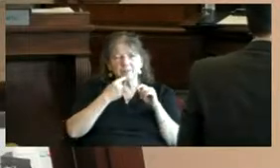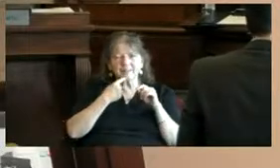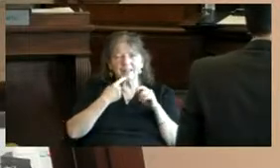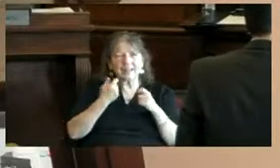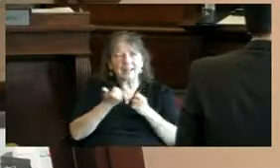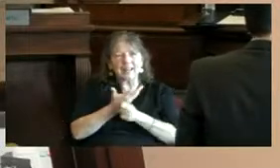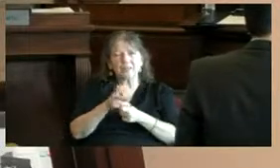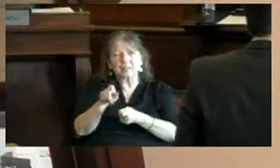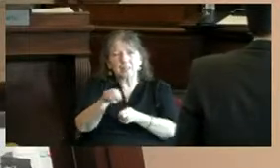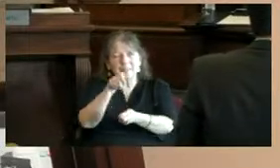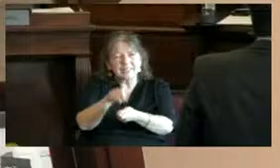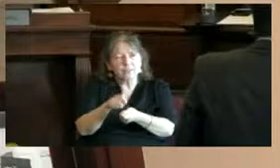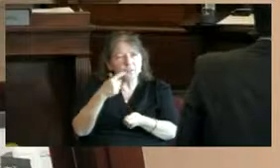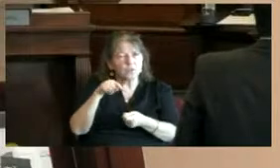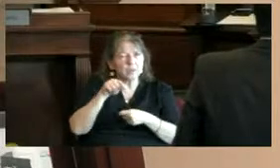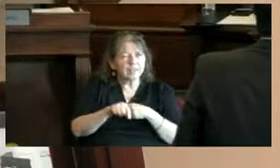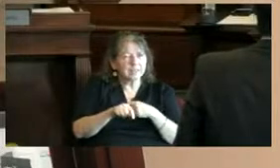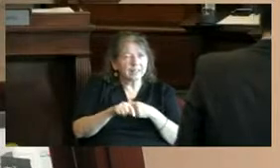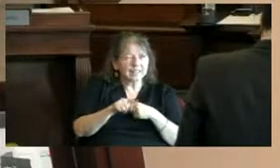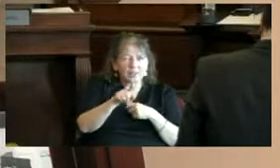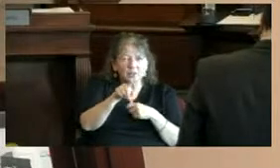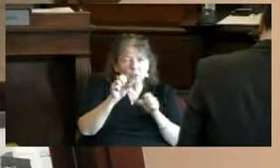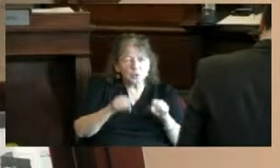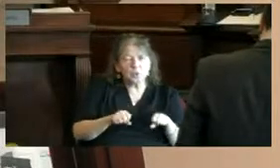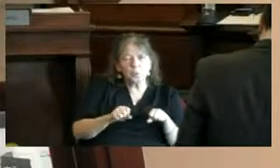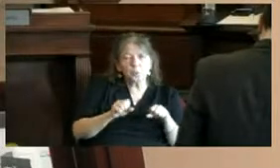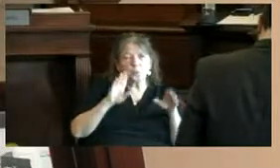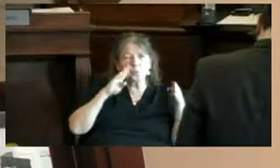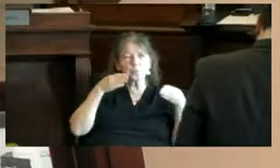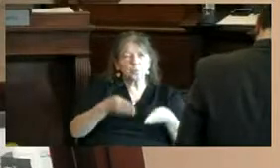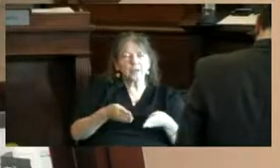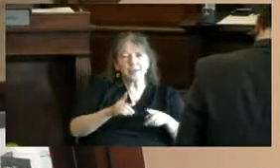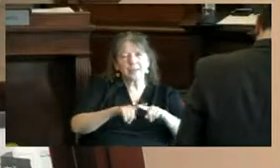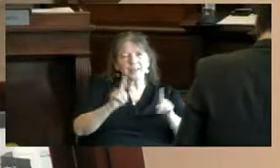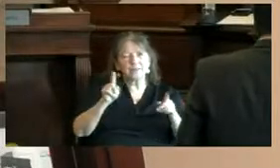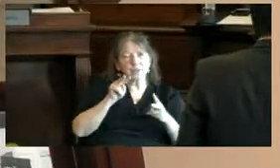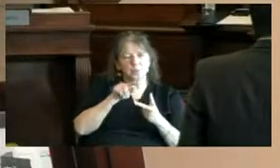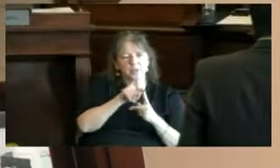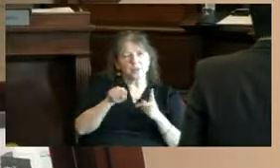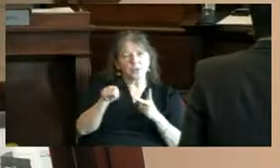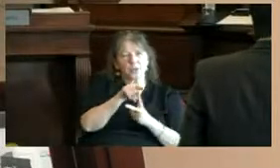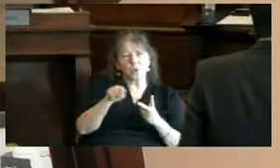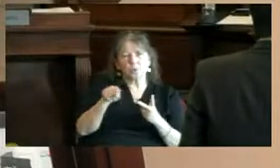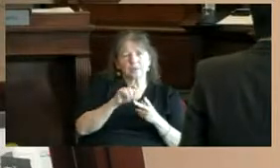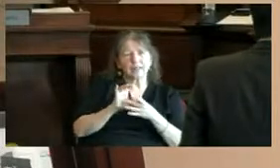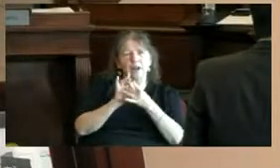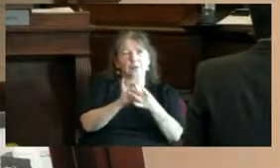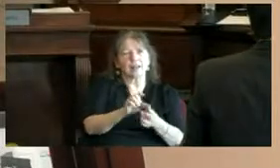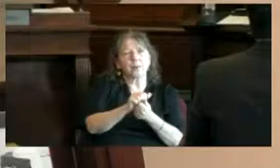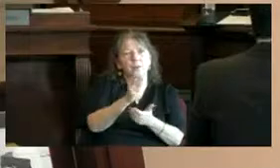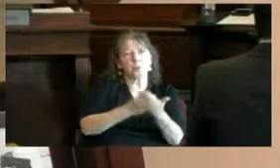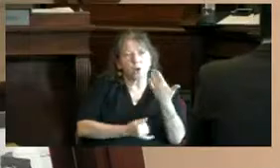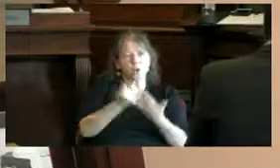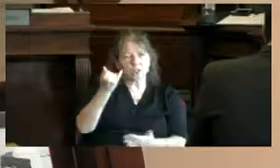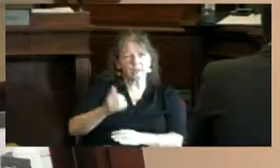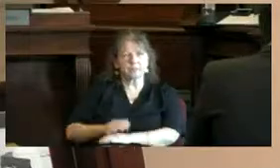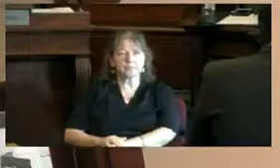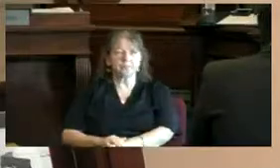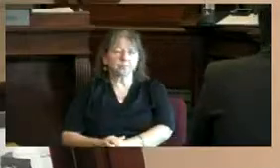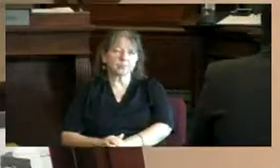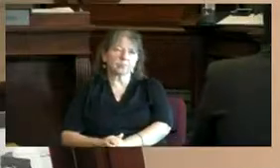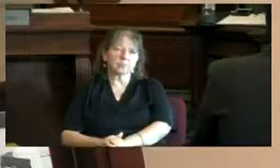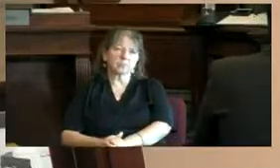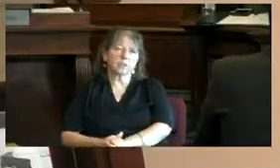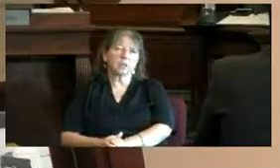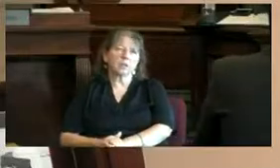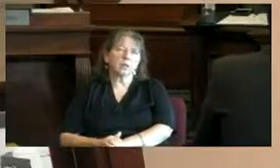median income. Can you guys just zero in on to, you know, the differences between that and how that relates to this project? Yeah,